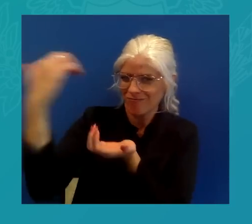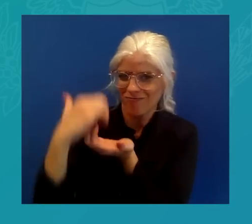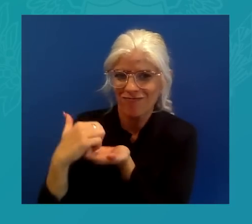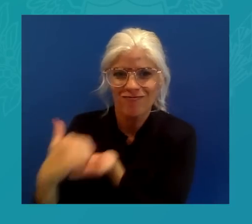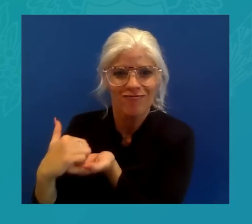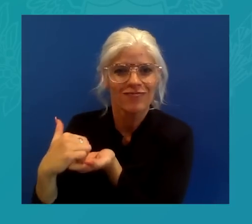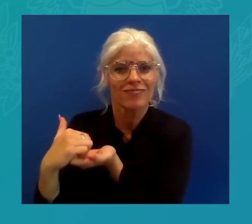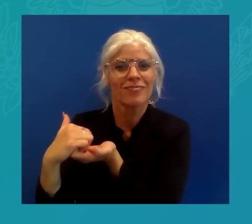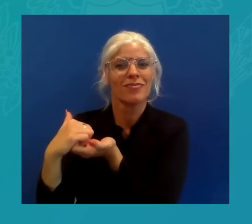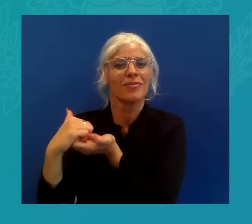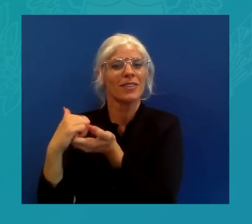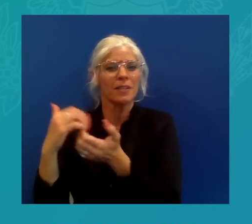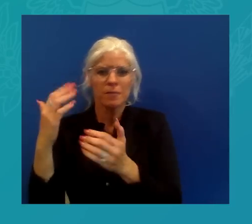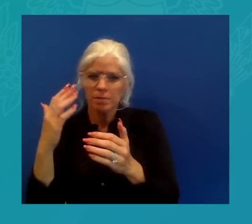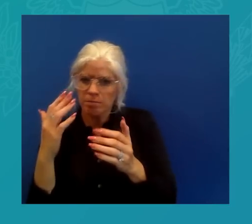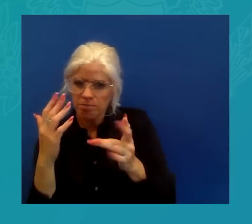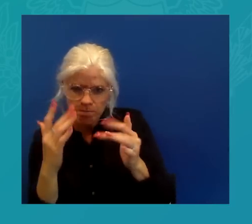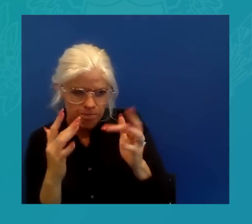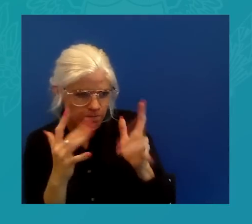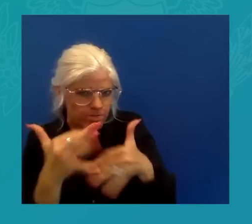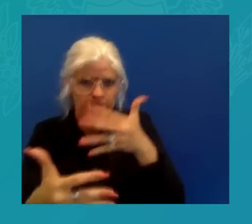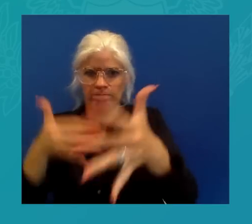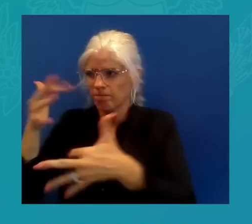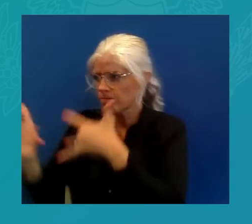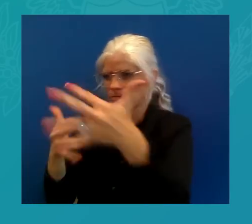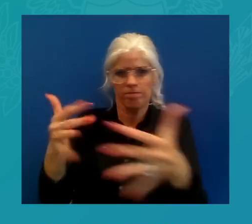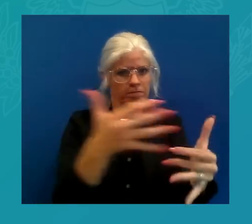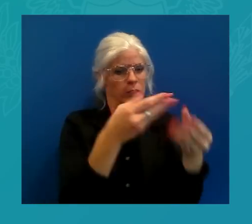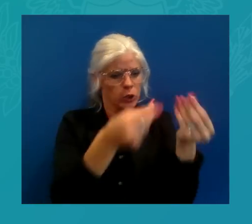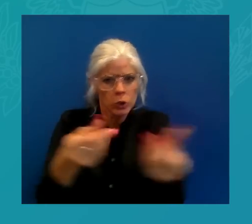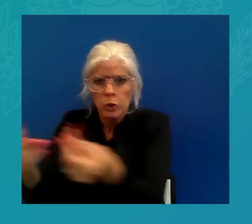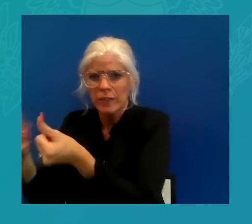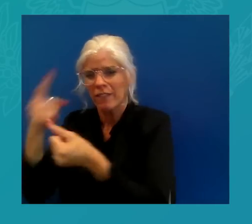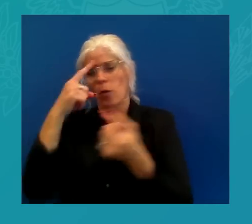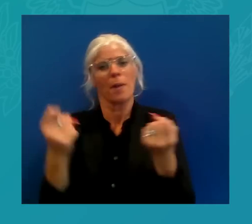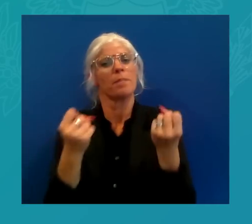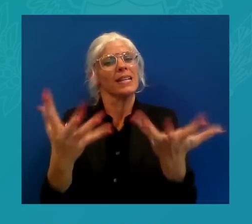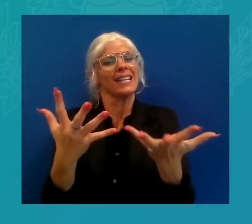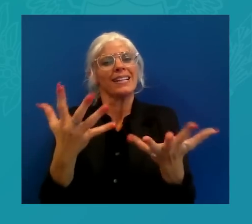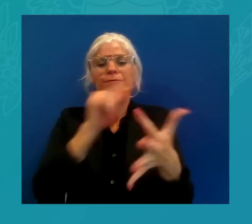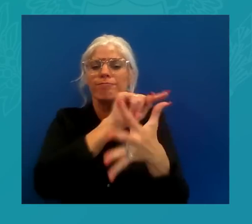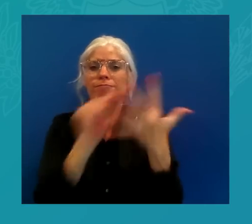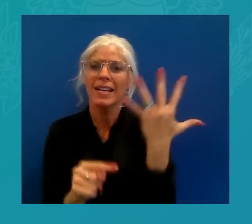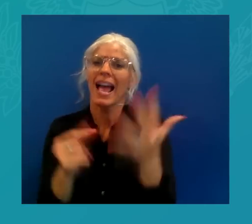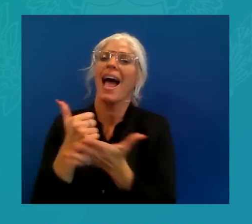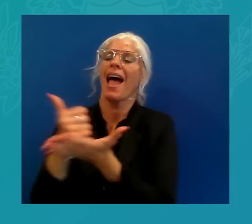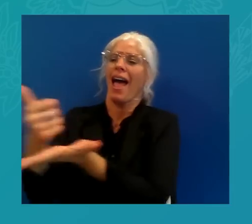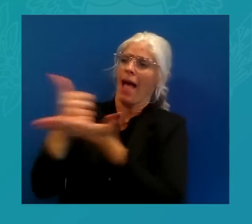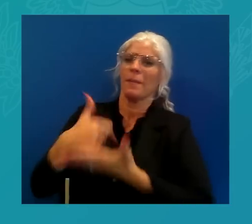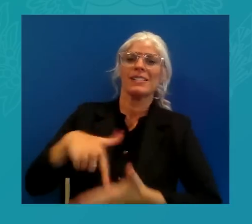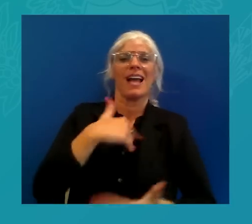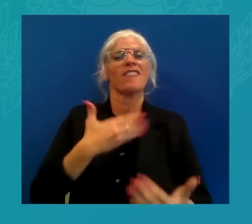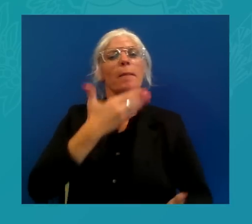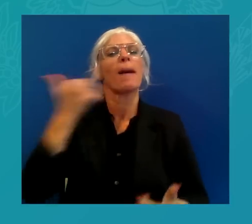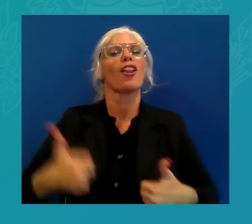build solutions and a better way of life for all of us. I thank you.